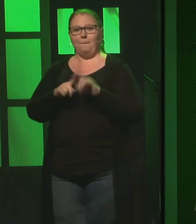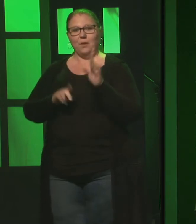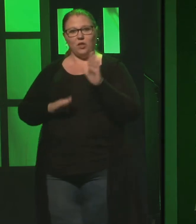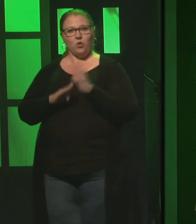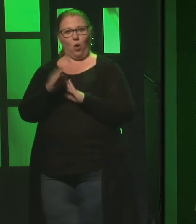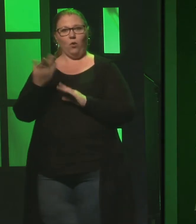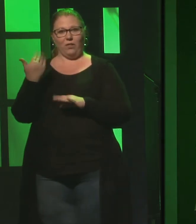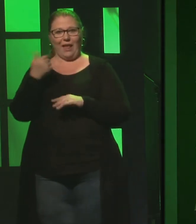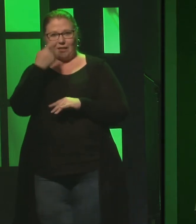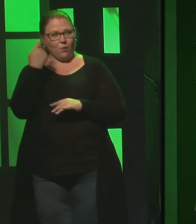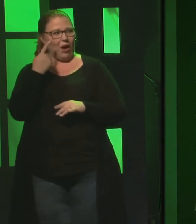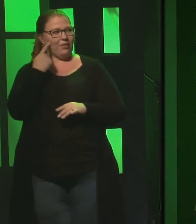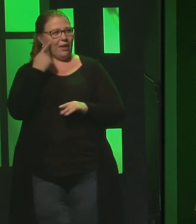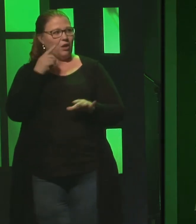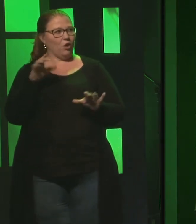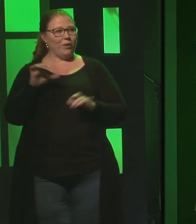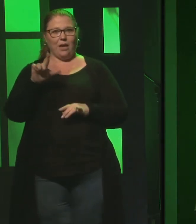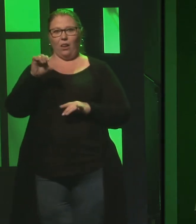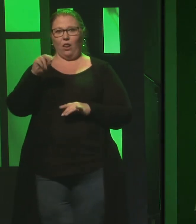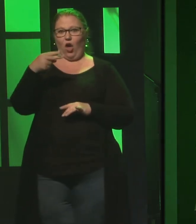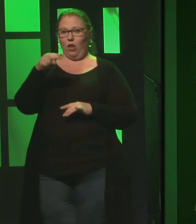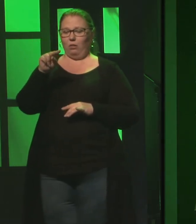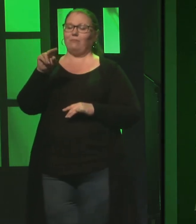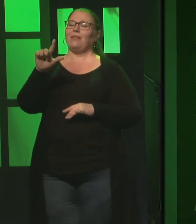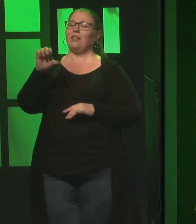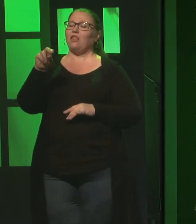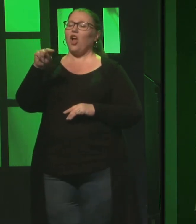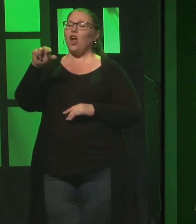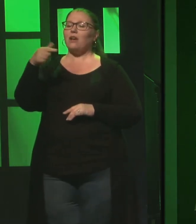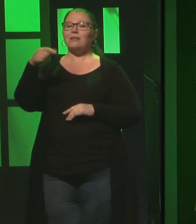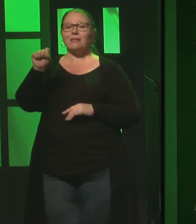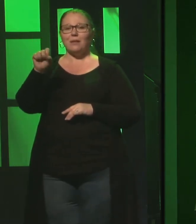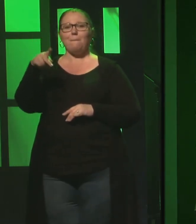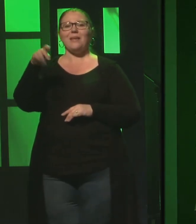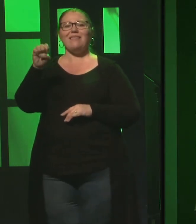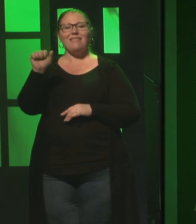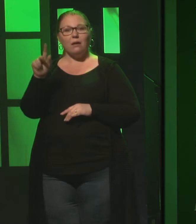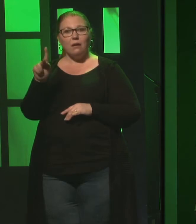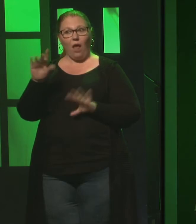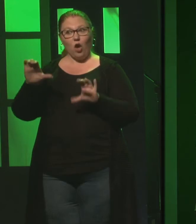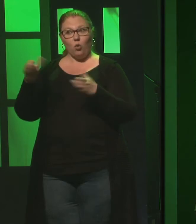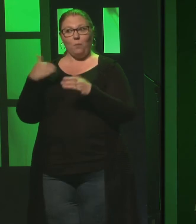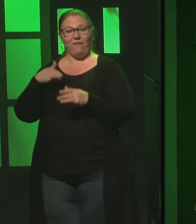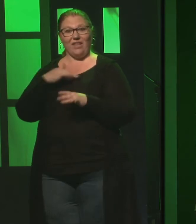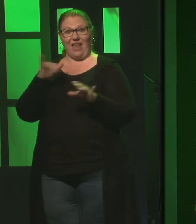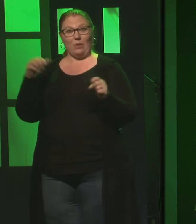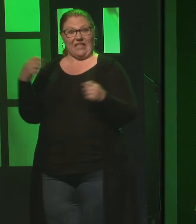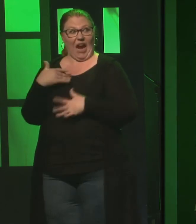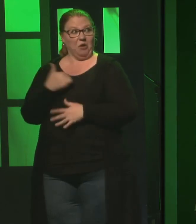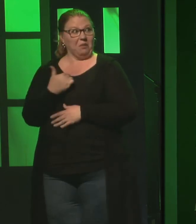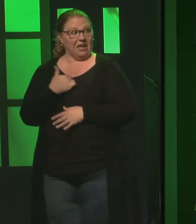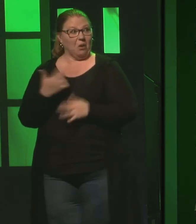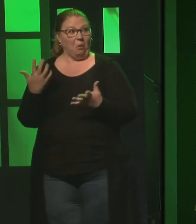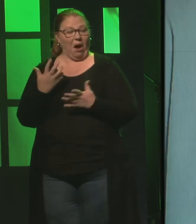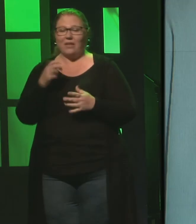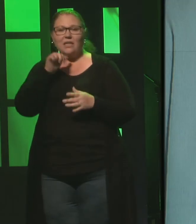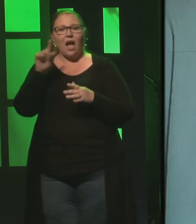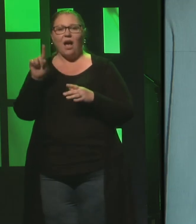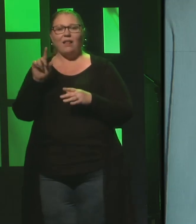summer, we did Long's Peak, a group of us. Man, that was scary. But that's not where you start,